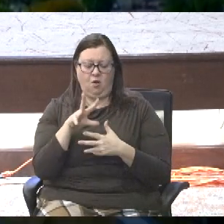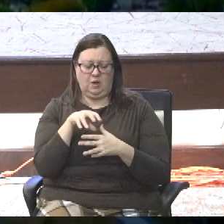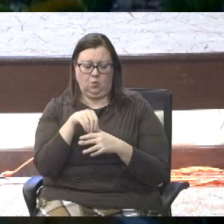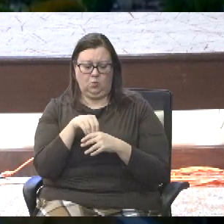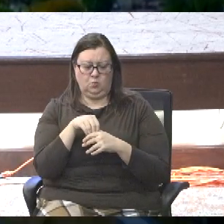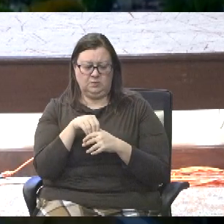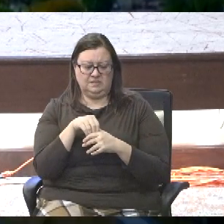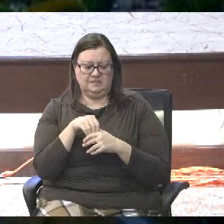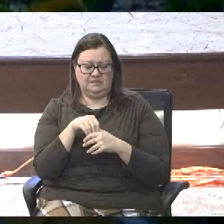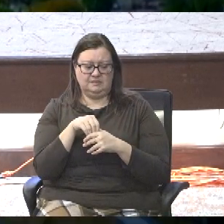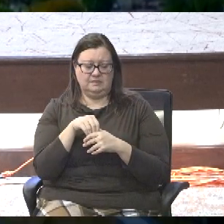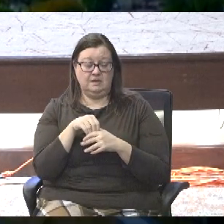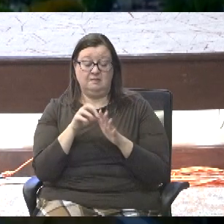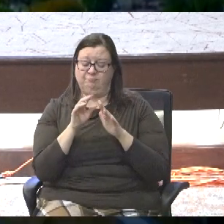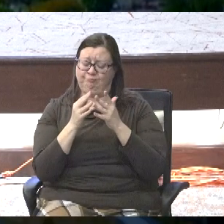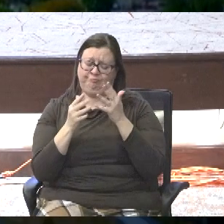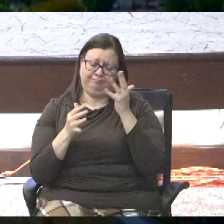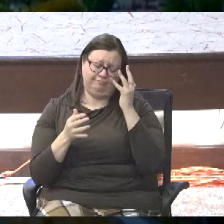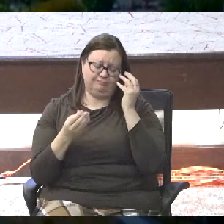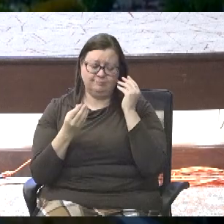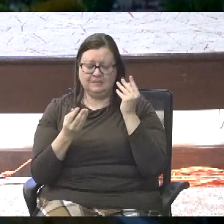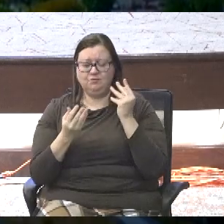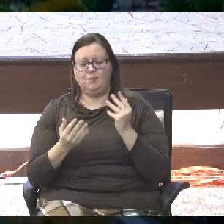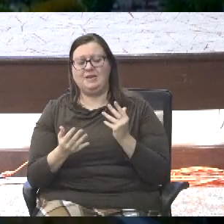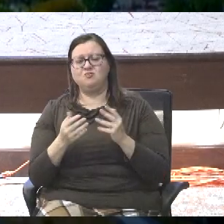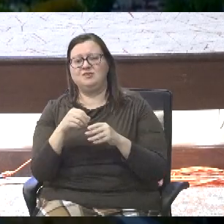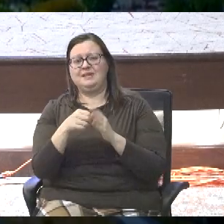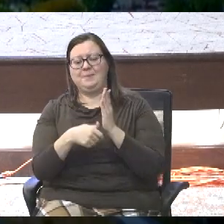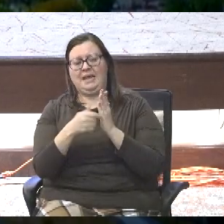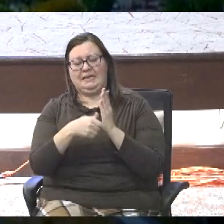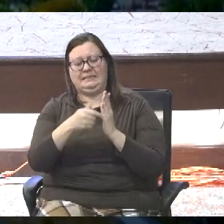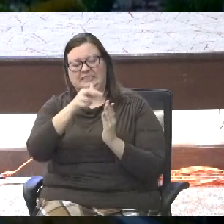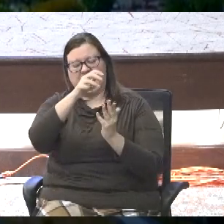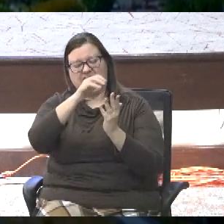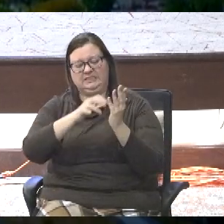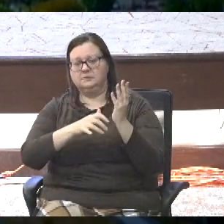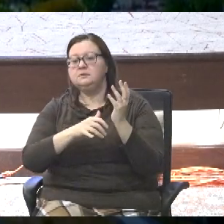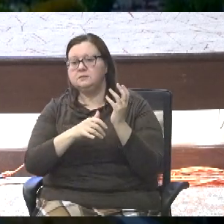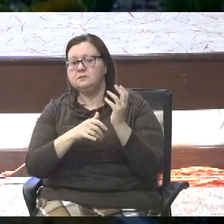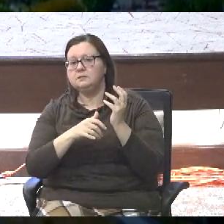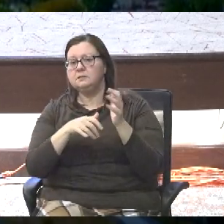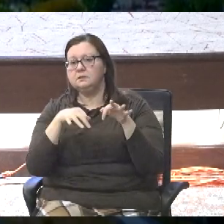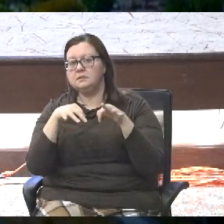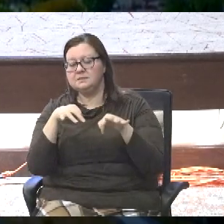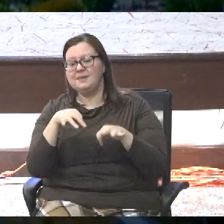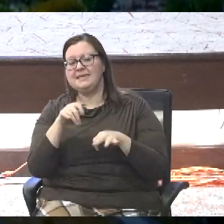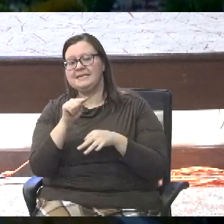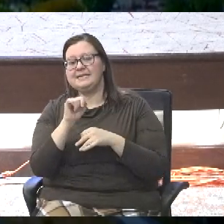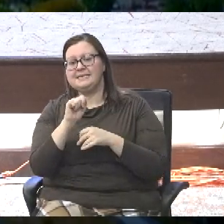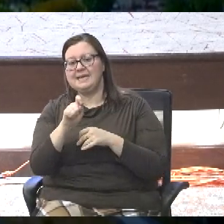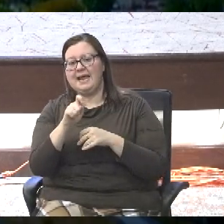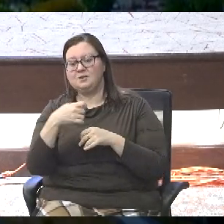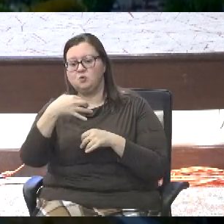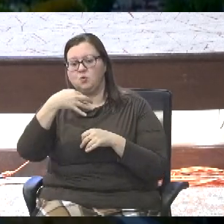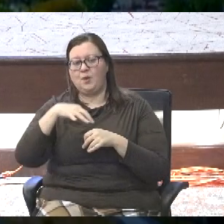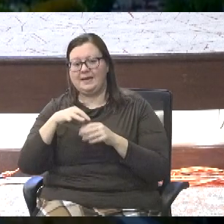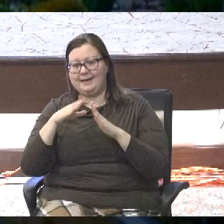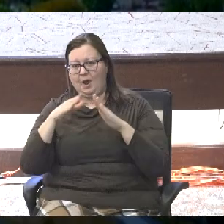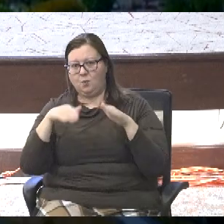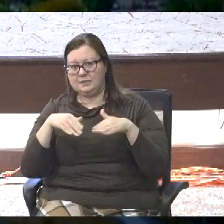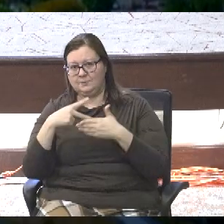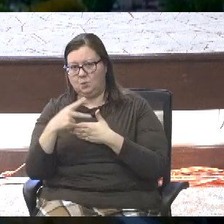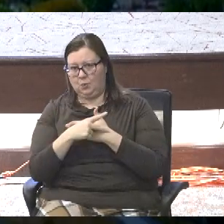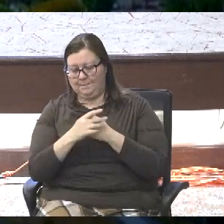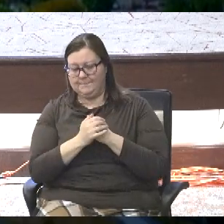includes a variety of information in the packet for the tax credit housing